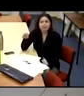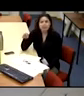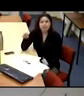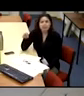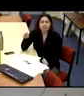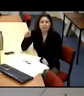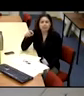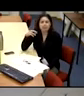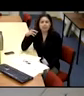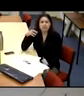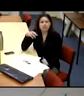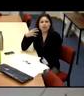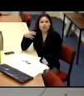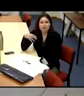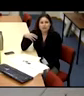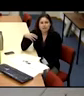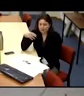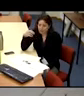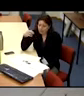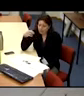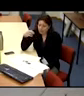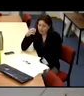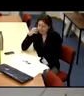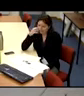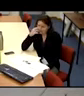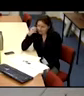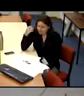shipping container to give the public